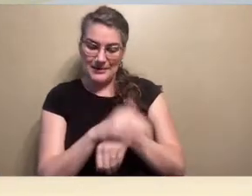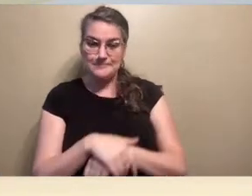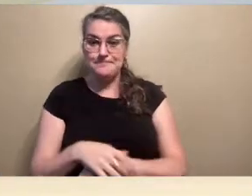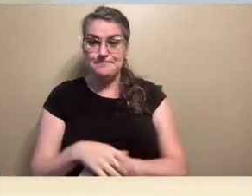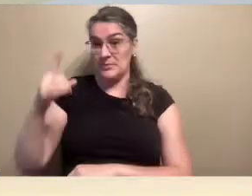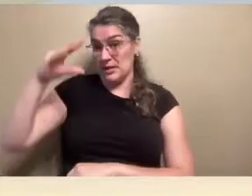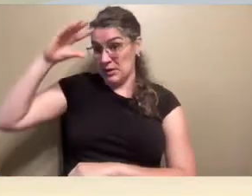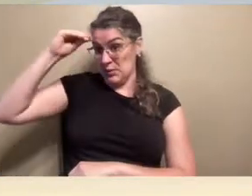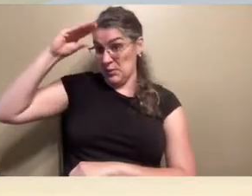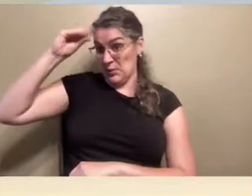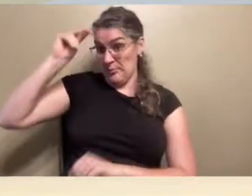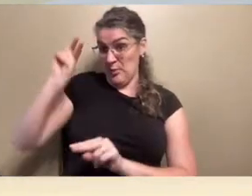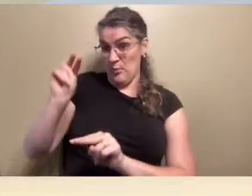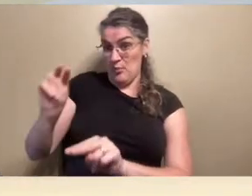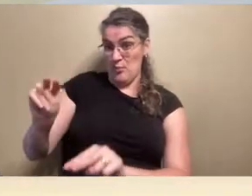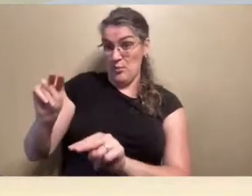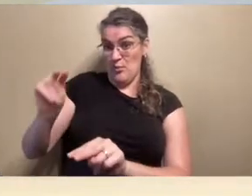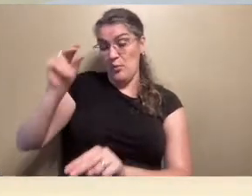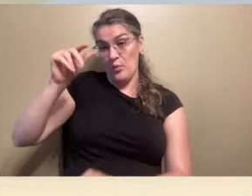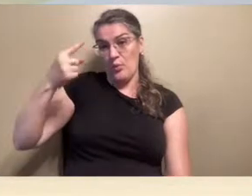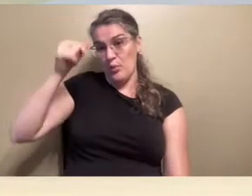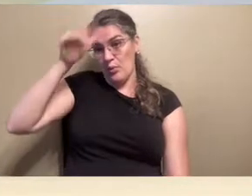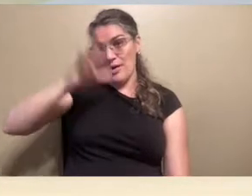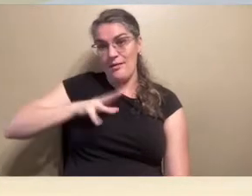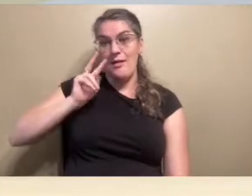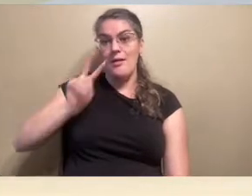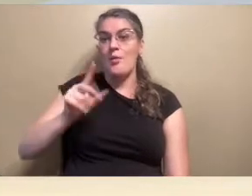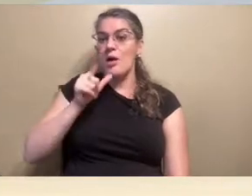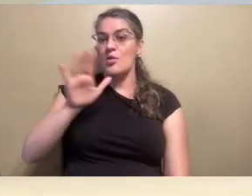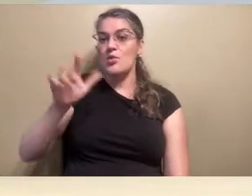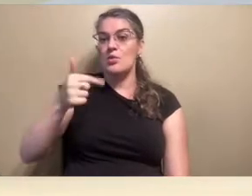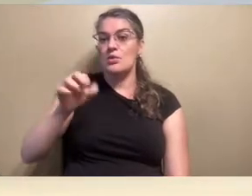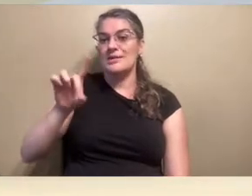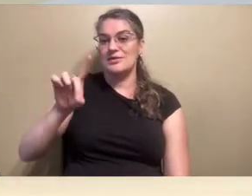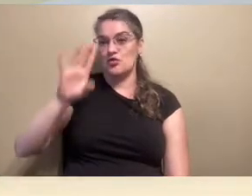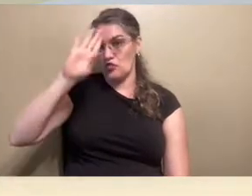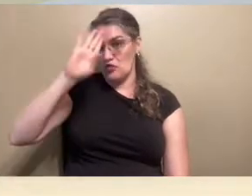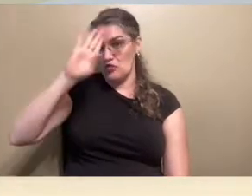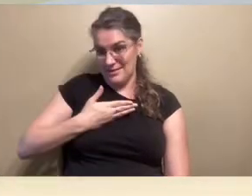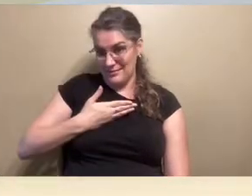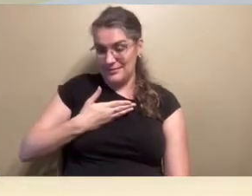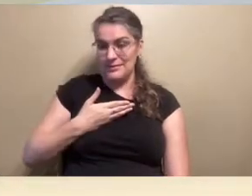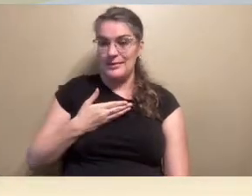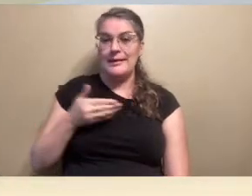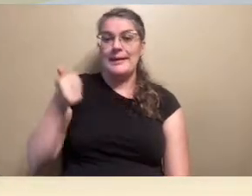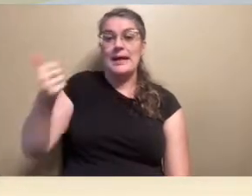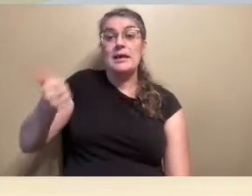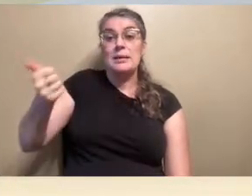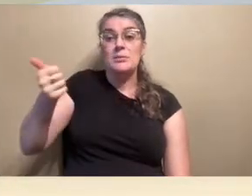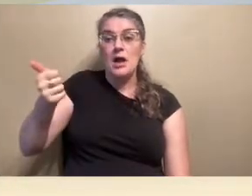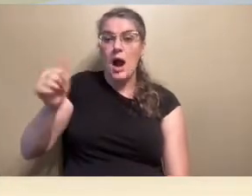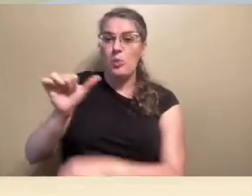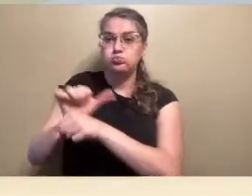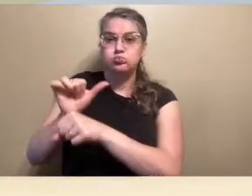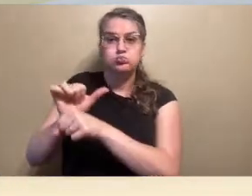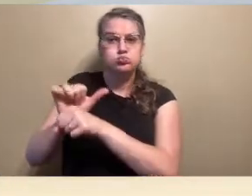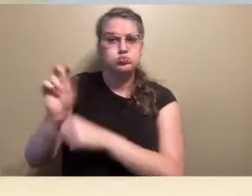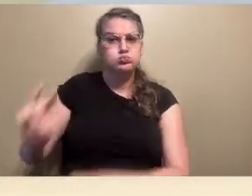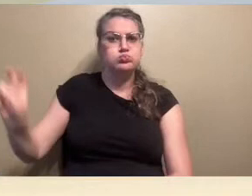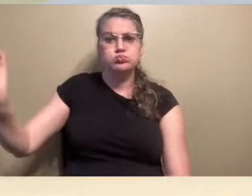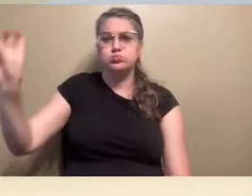his grandson play soccer came up, and he's worked different parts all over the world, and he said to me, "We are